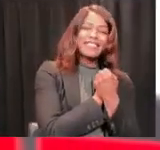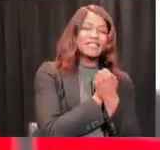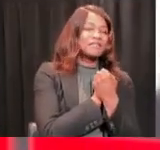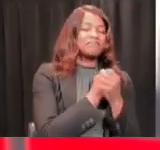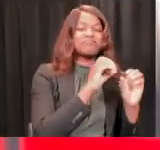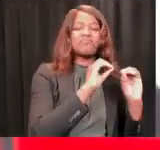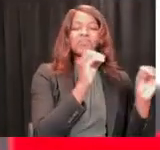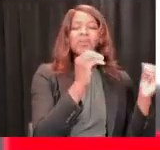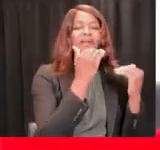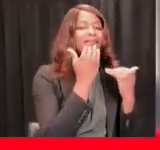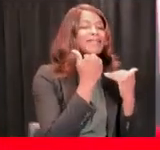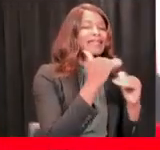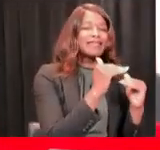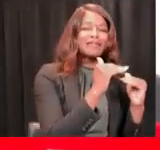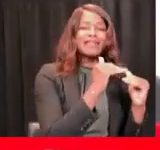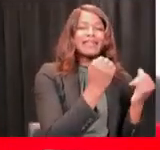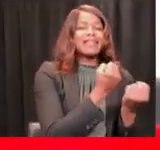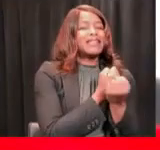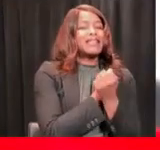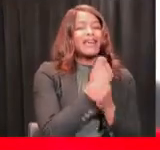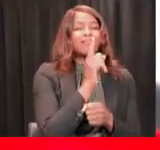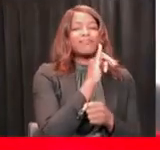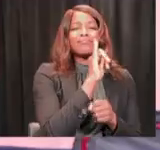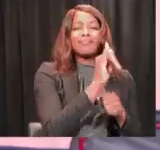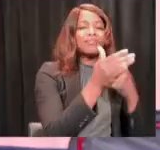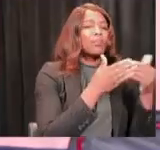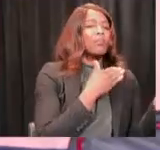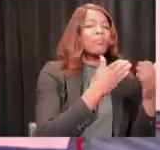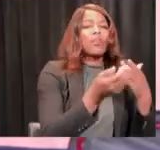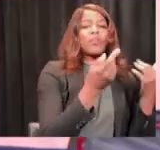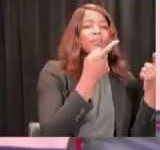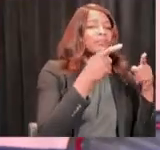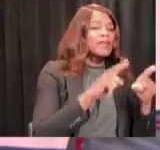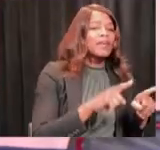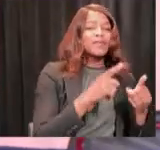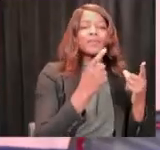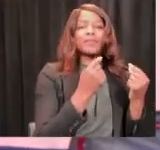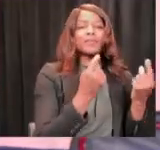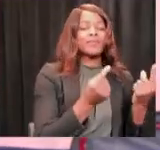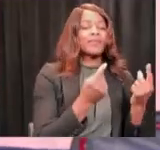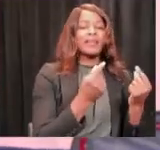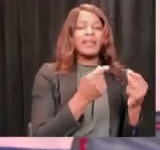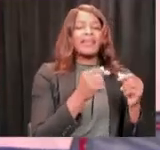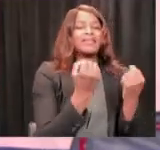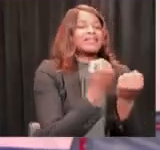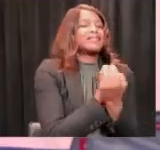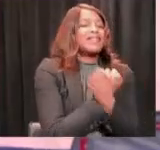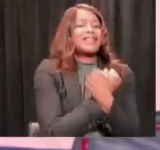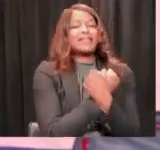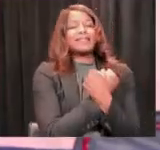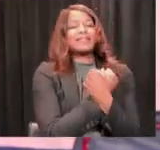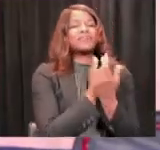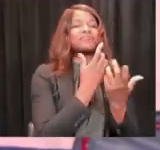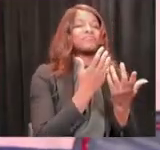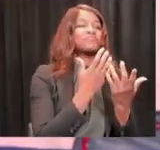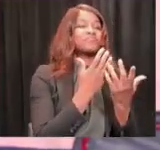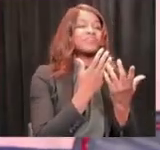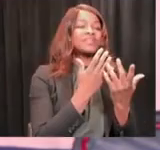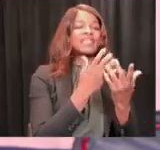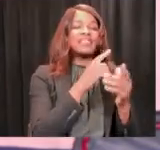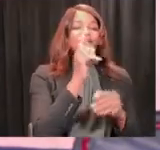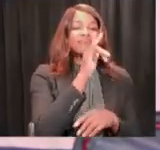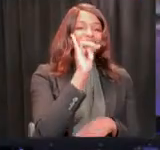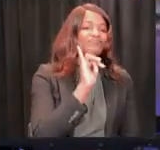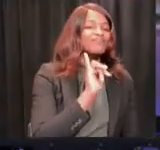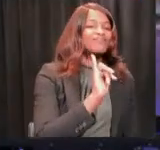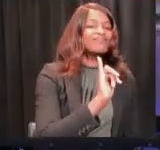love, right? Where there's love for that person no matter where they are or what they do, there is this unconditional love. There is this unending love.